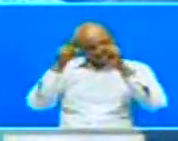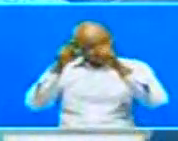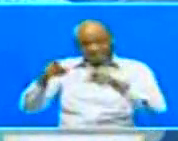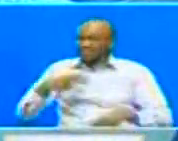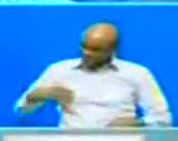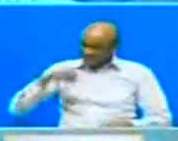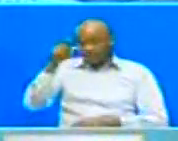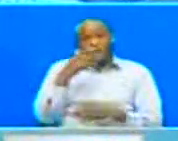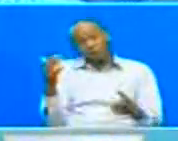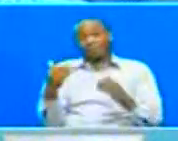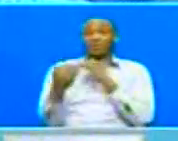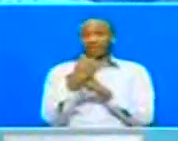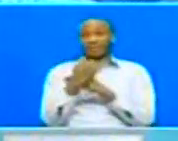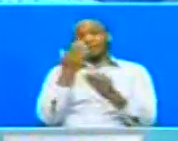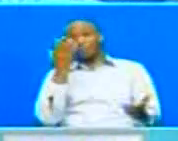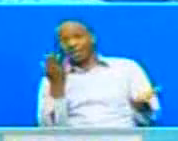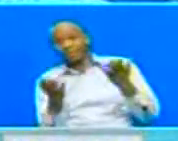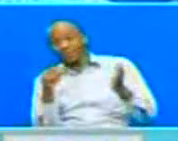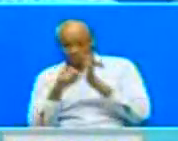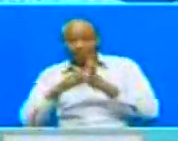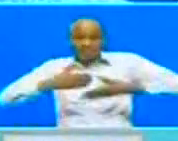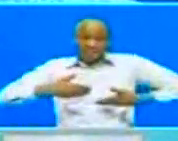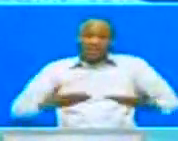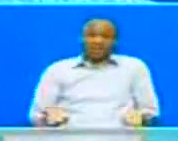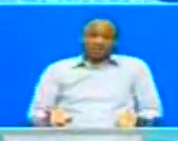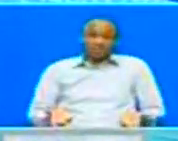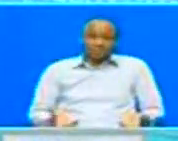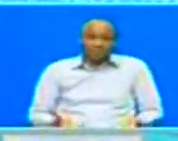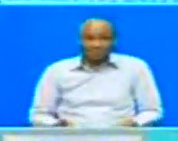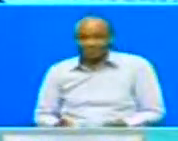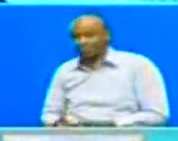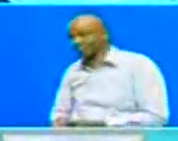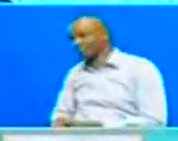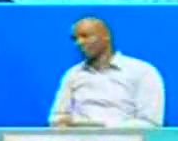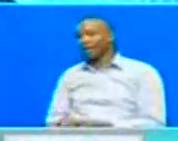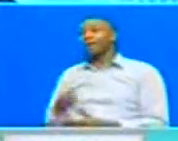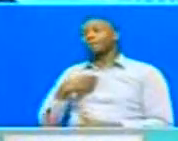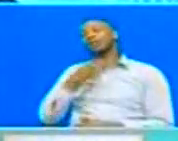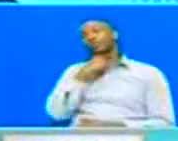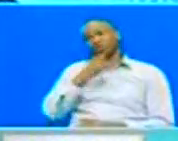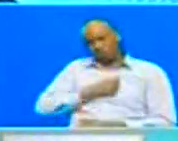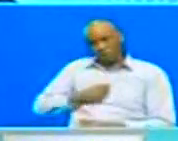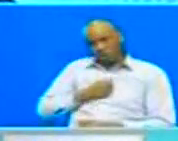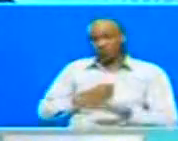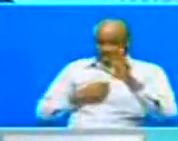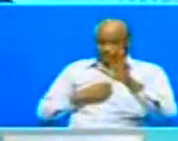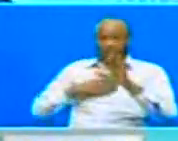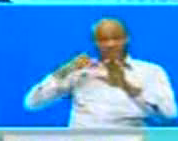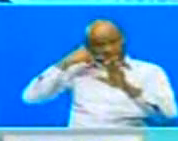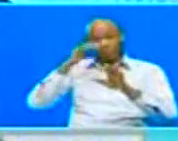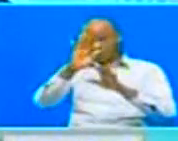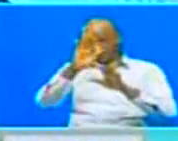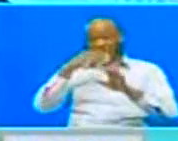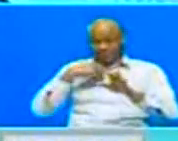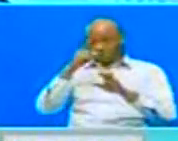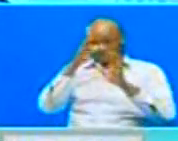able to ask ourselves, maybe the problem is also within us? Okay, all right. I'd like you to hold that thought, and I'm really sorry. We have on the line, and we'll come back